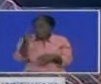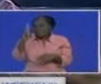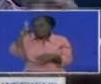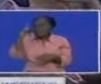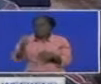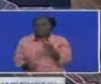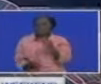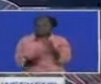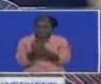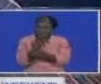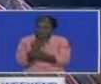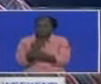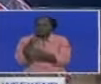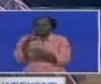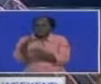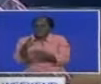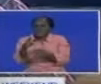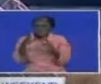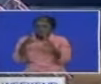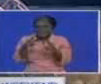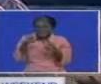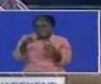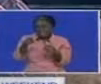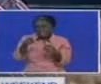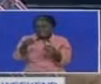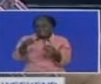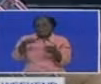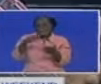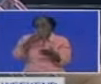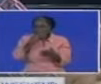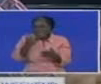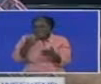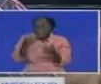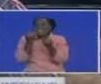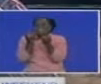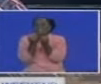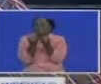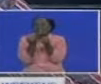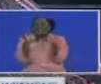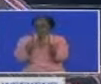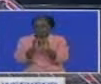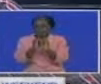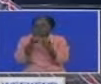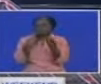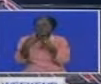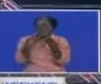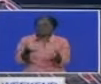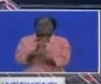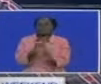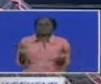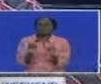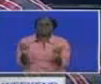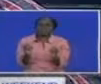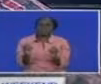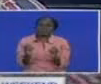it, why did they reserve powers for themselves. So it is not even the best institution in terms of discussing anything to do with democracy. All right, let's bring in Professor. Do you